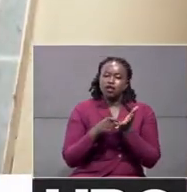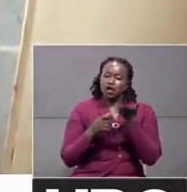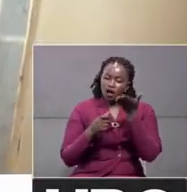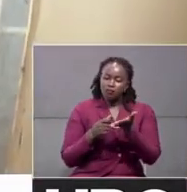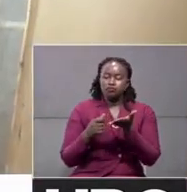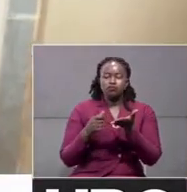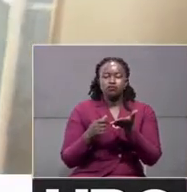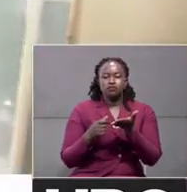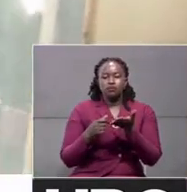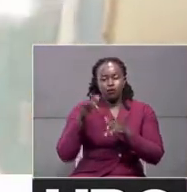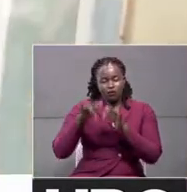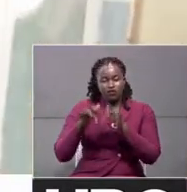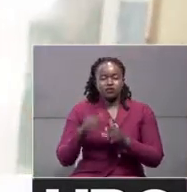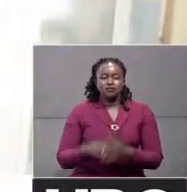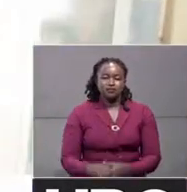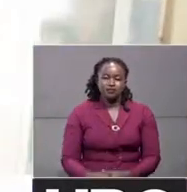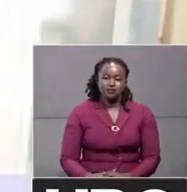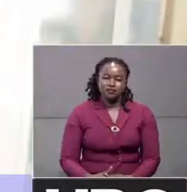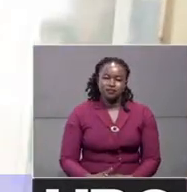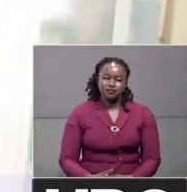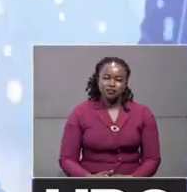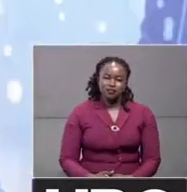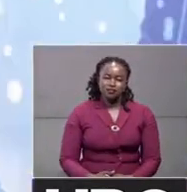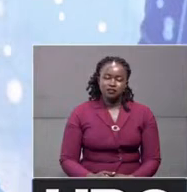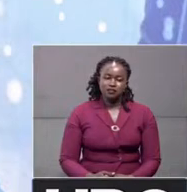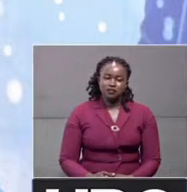UBC News, Kampala.